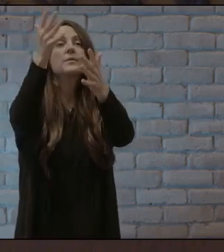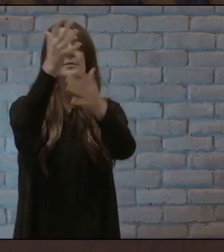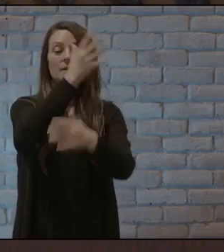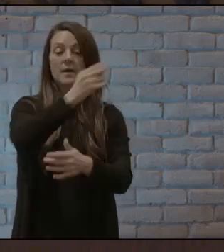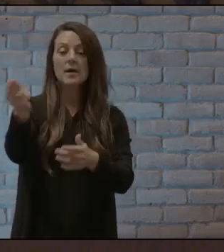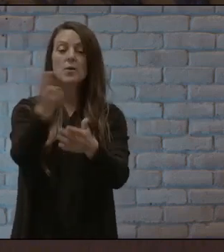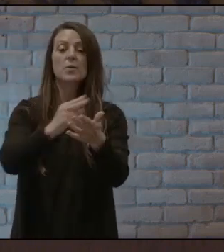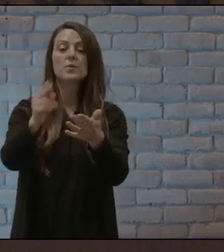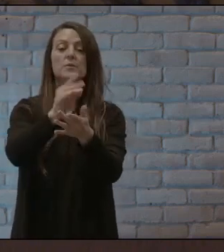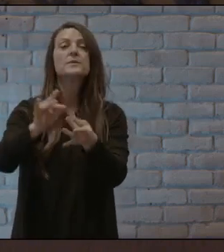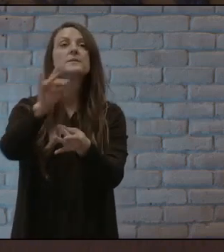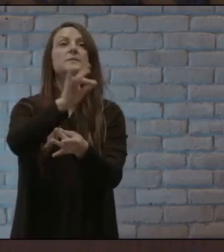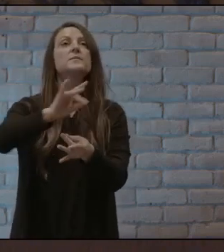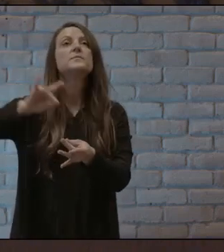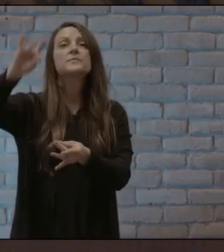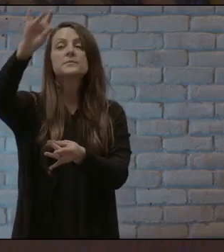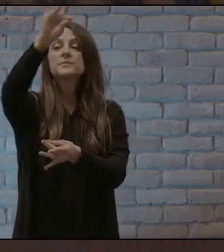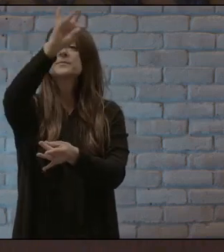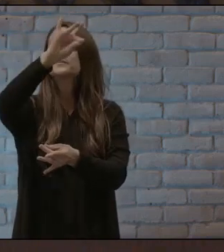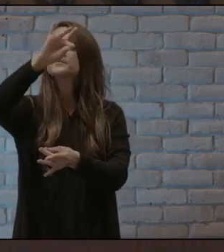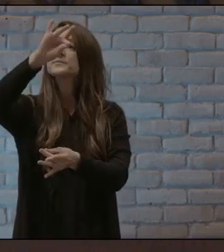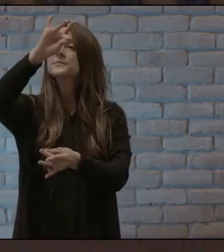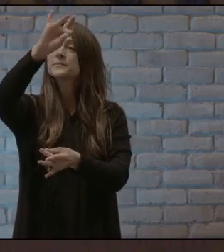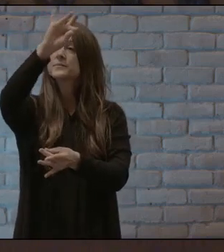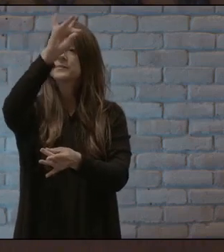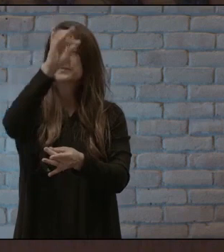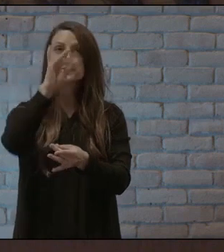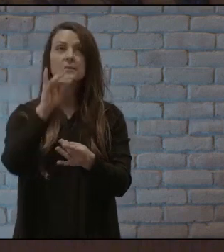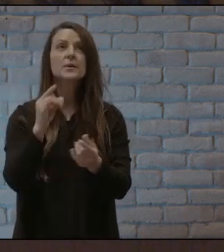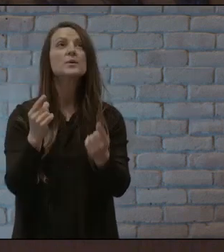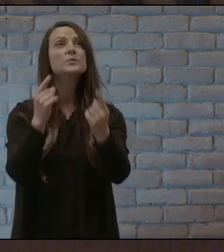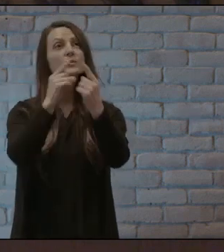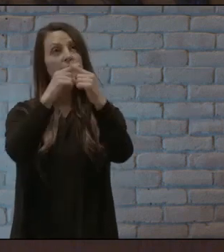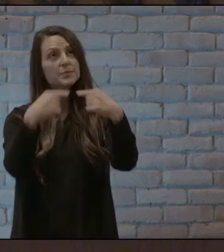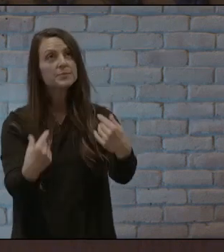Father, and the Holy Ghost to